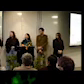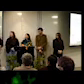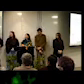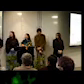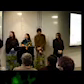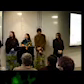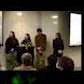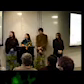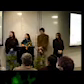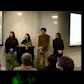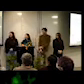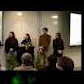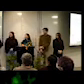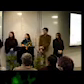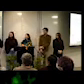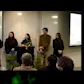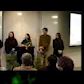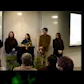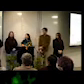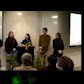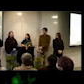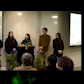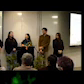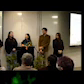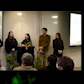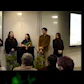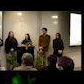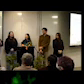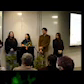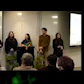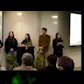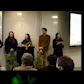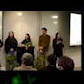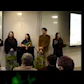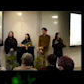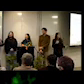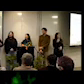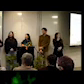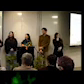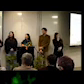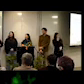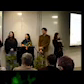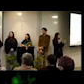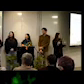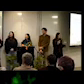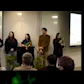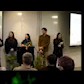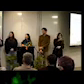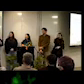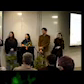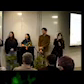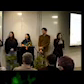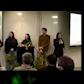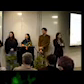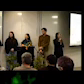Okay. So generally speaking, if someone is noticing changes in their memory and thinking